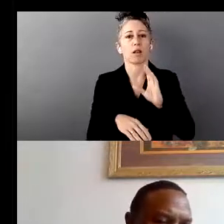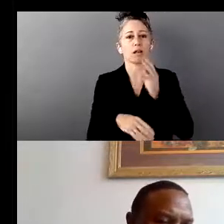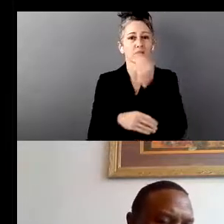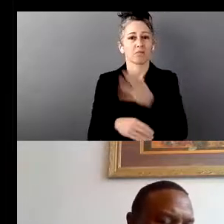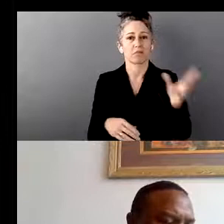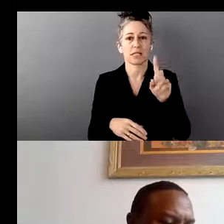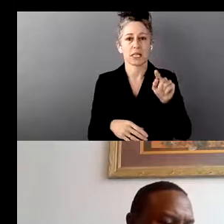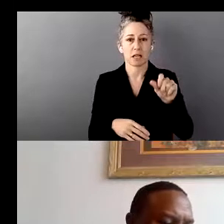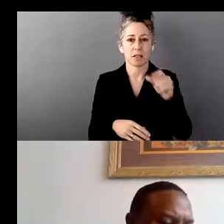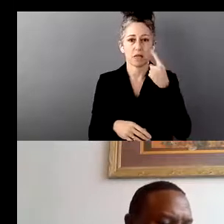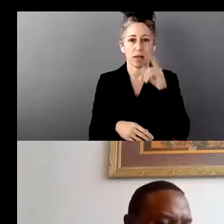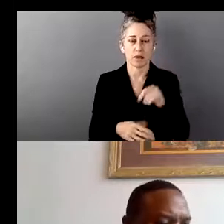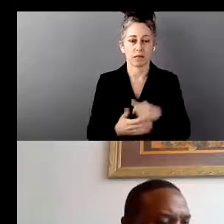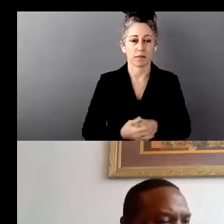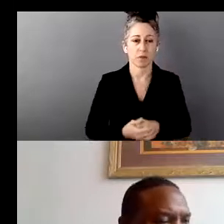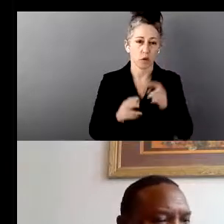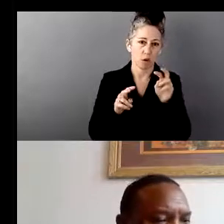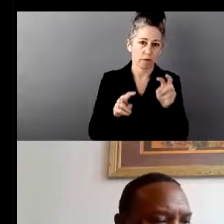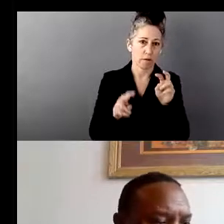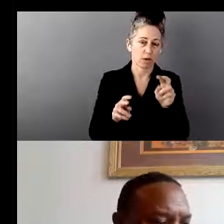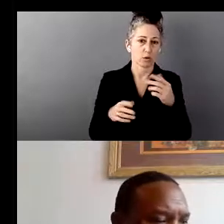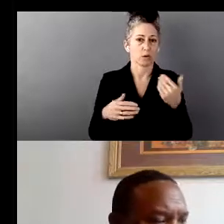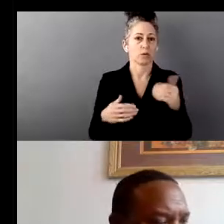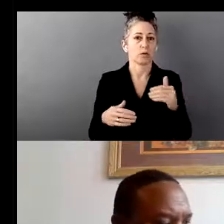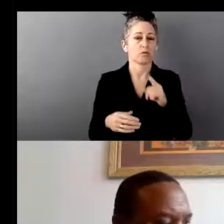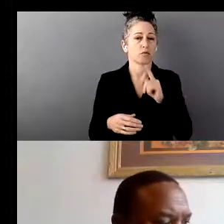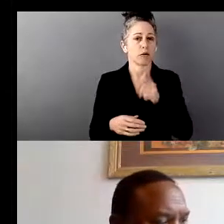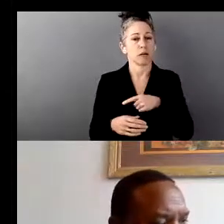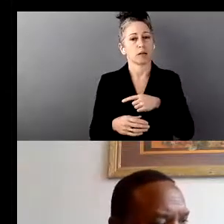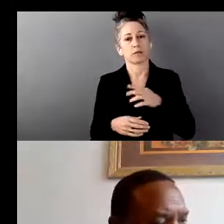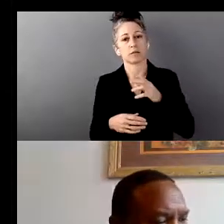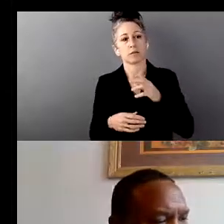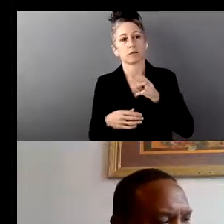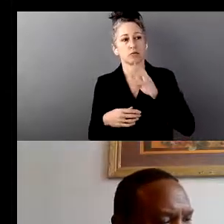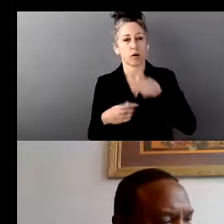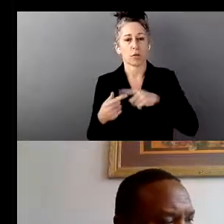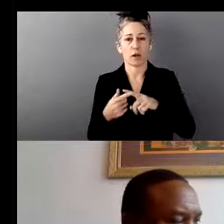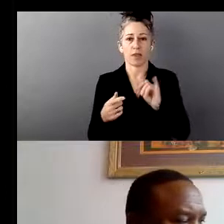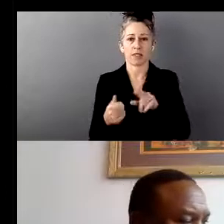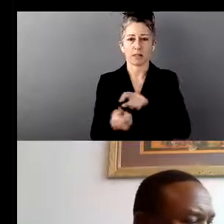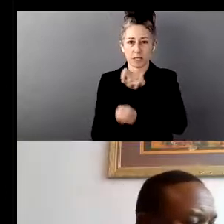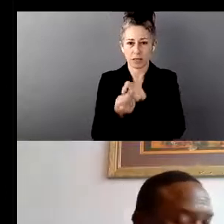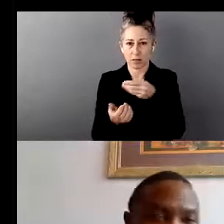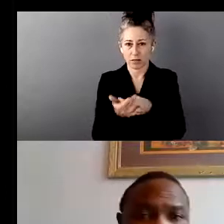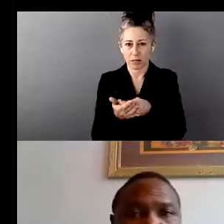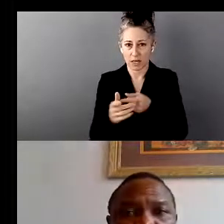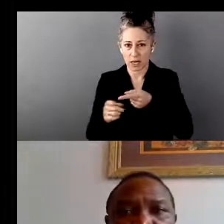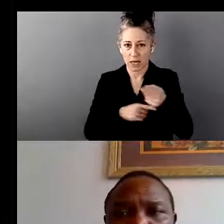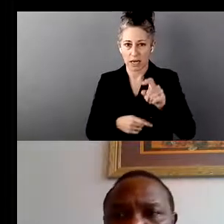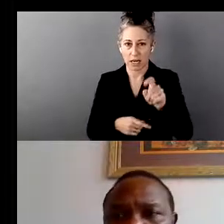that to address that to help start addressing that particular need for